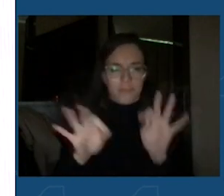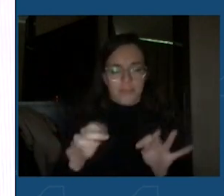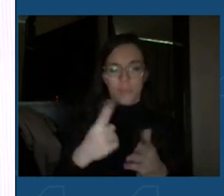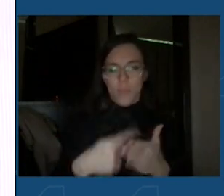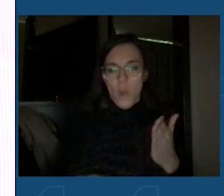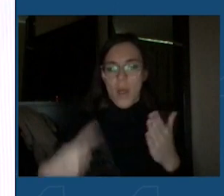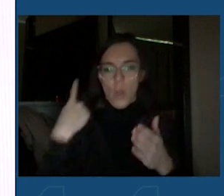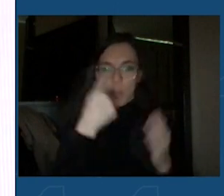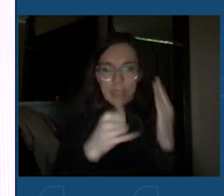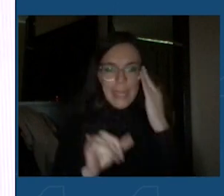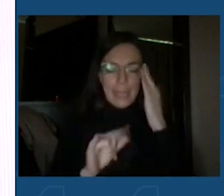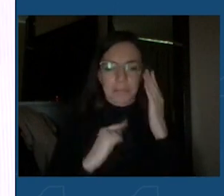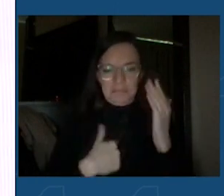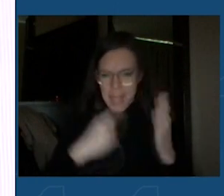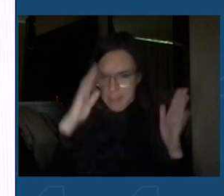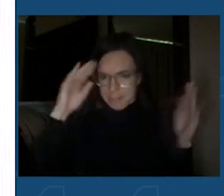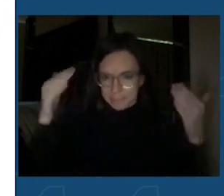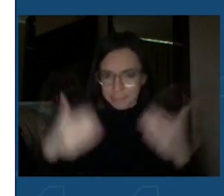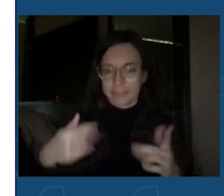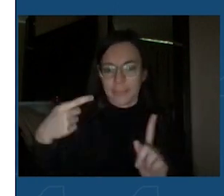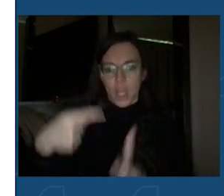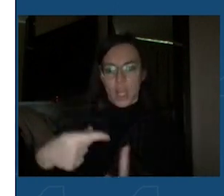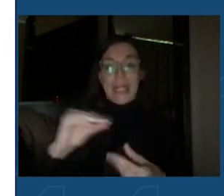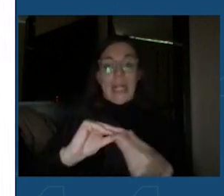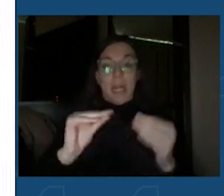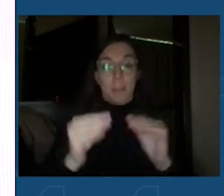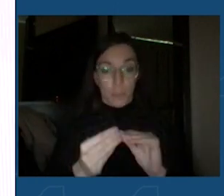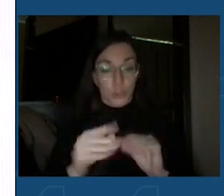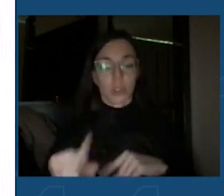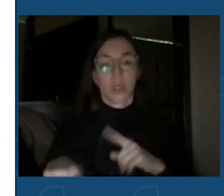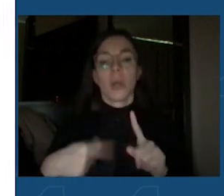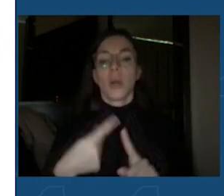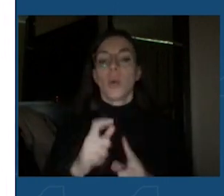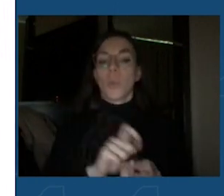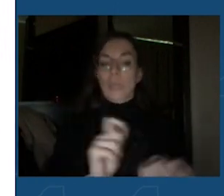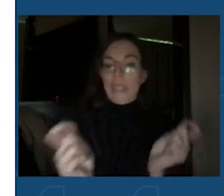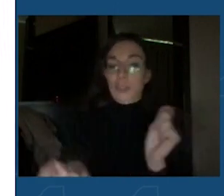these numbers. When we convert, I'm not saying